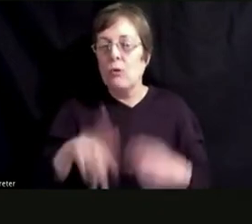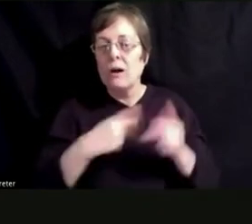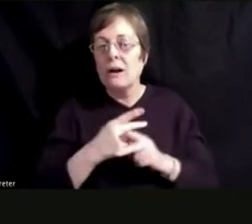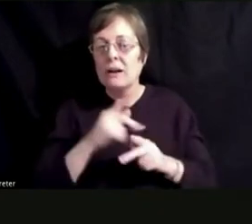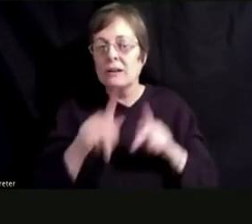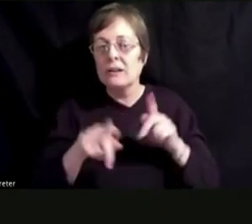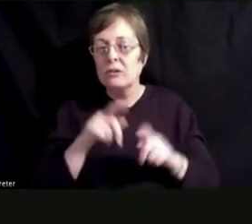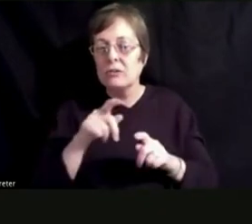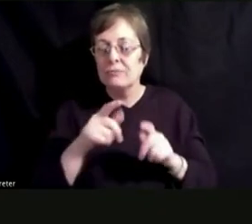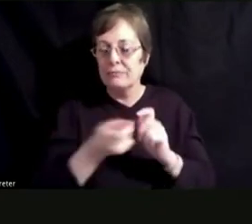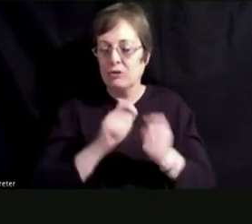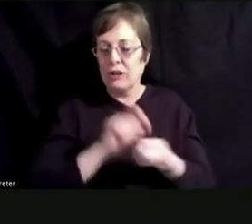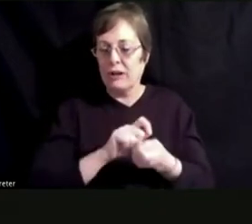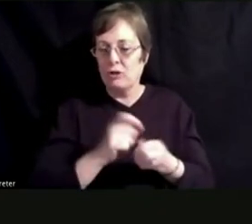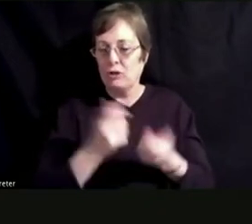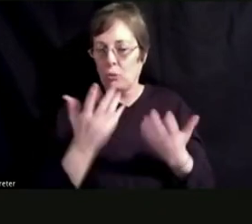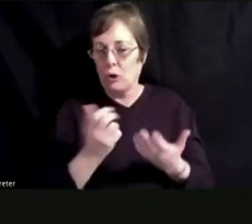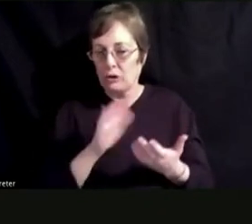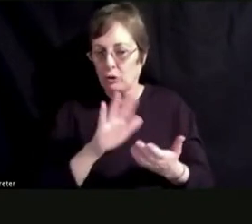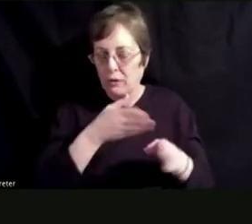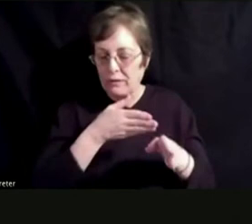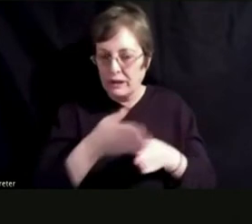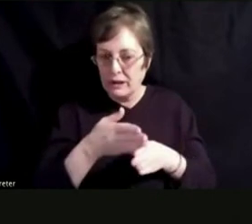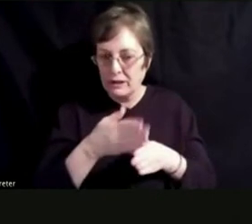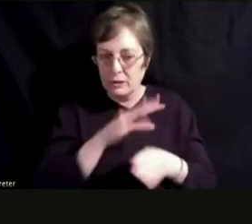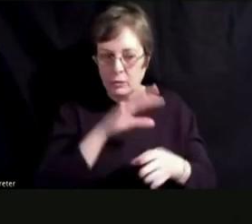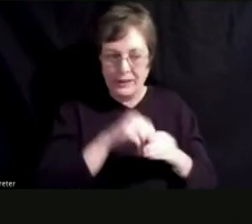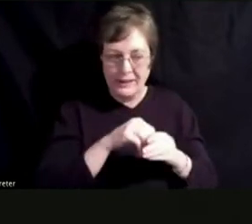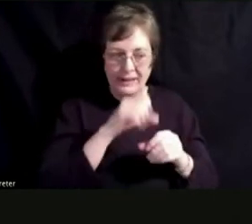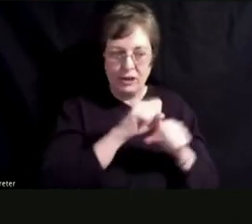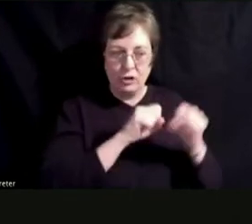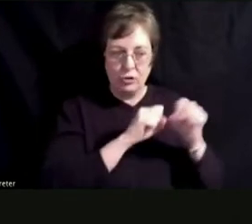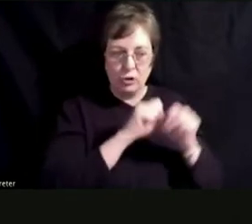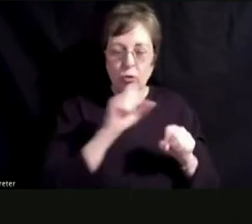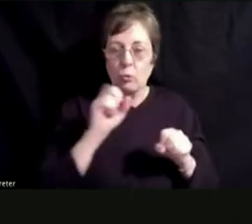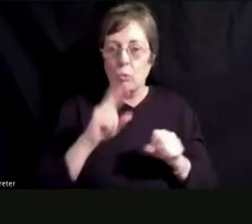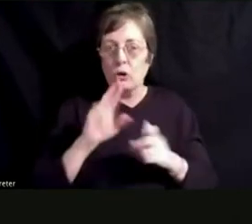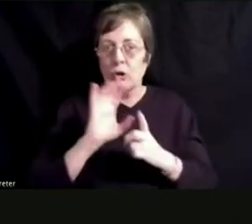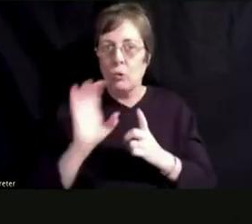field, whether that be within the structure or culture of it?